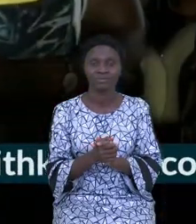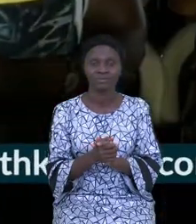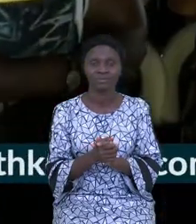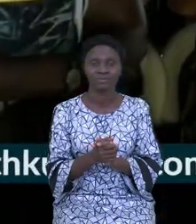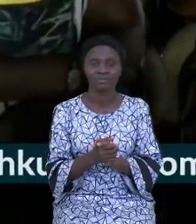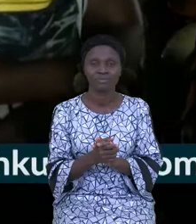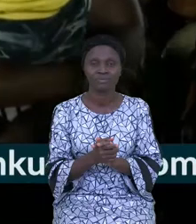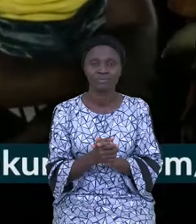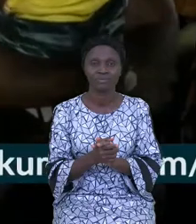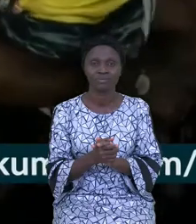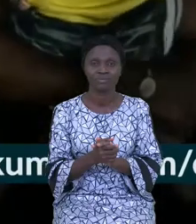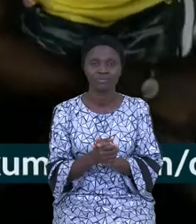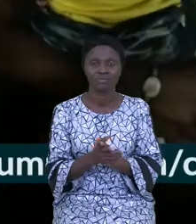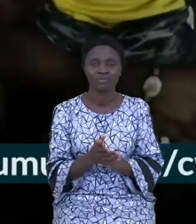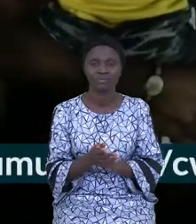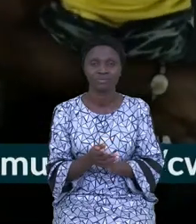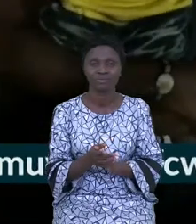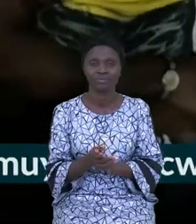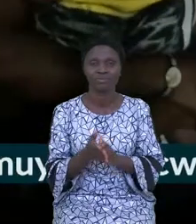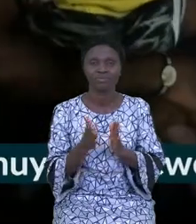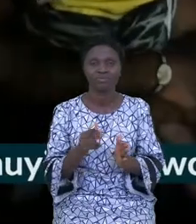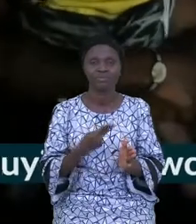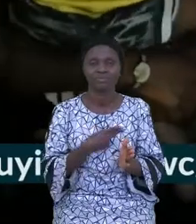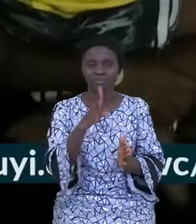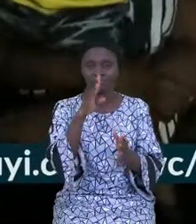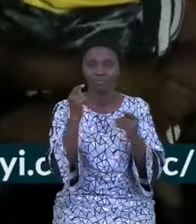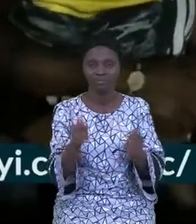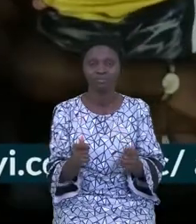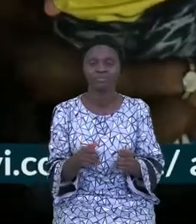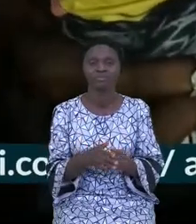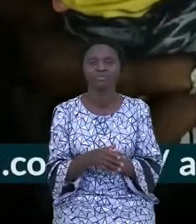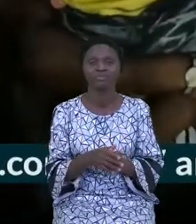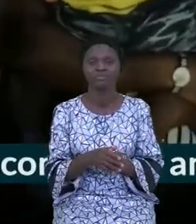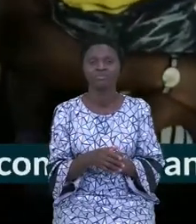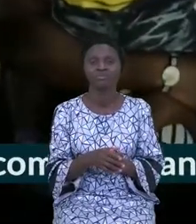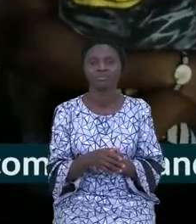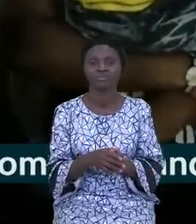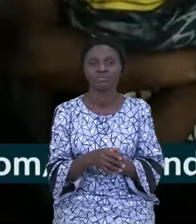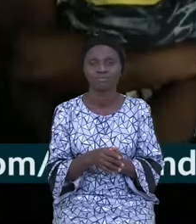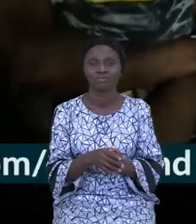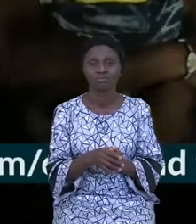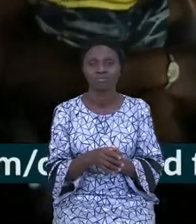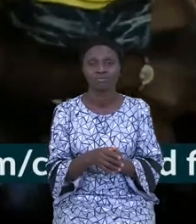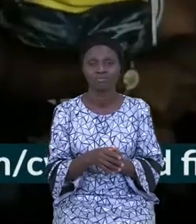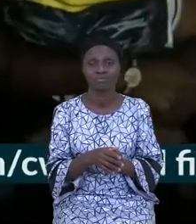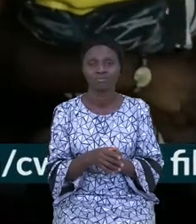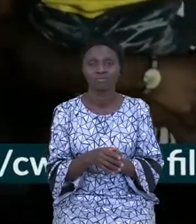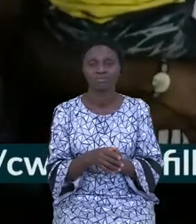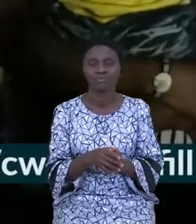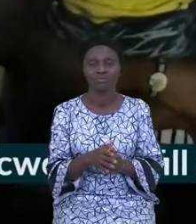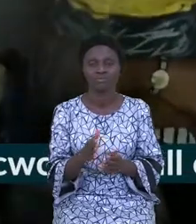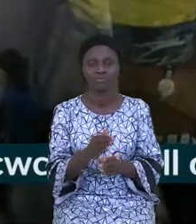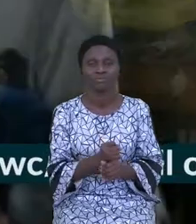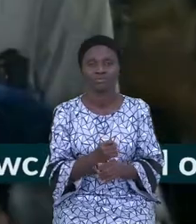Let's move on. Let's be fast about it. Just get their names, address, phone